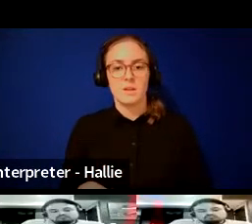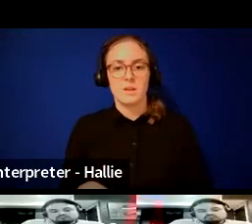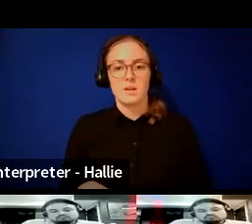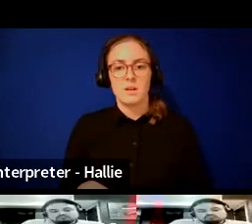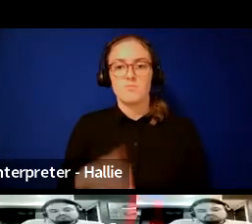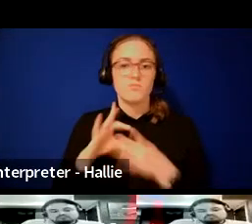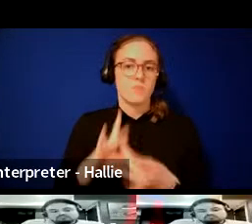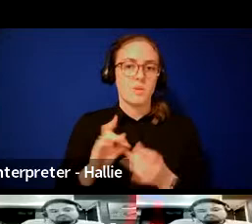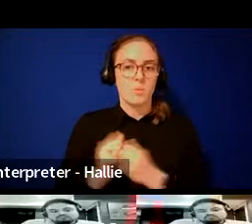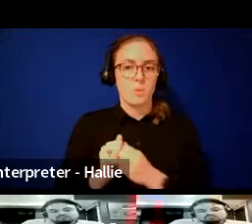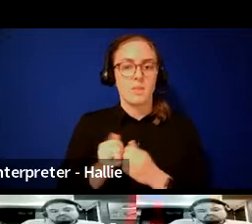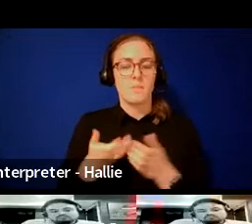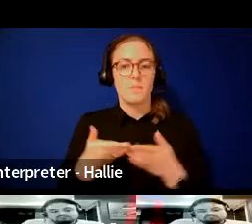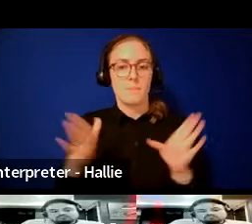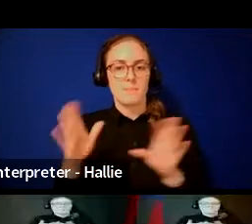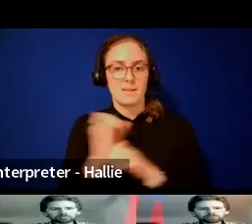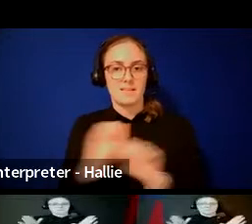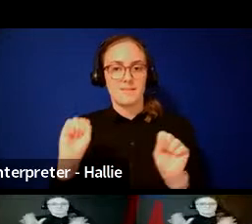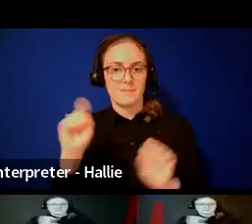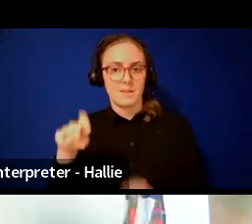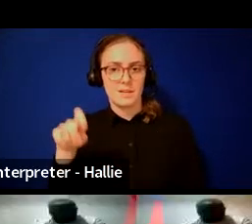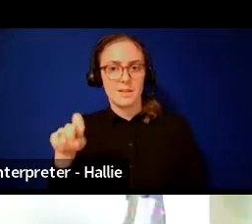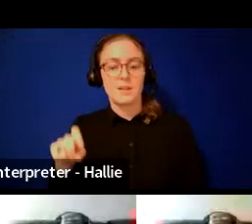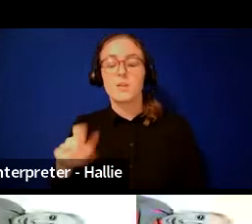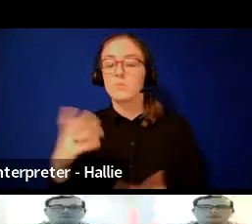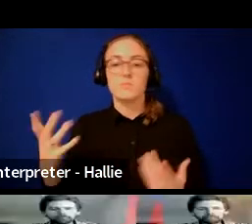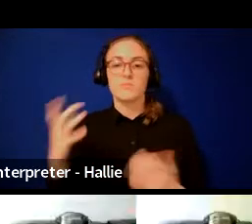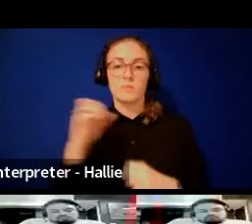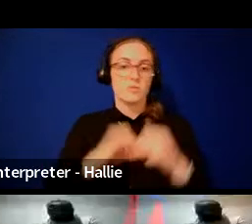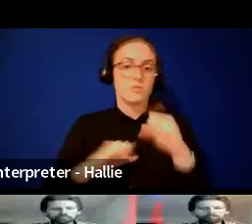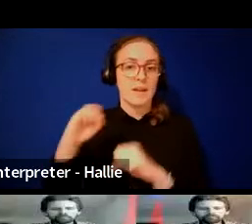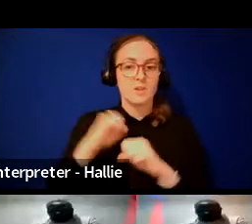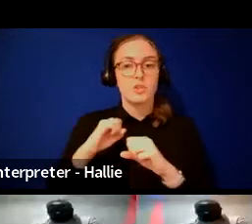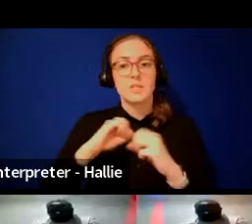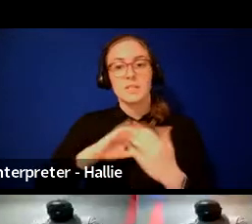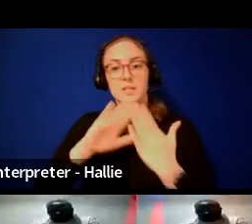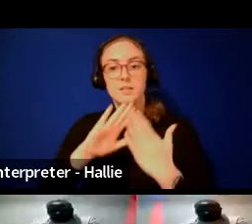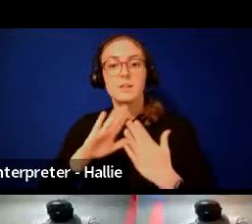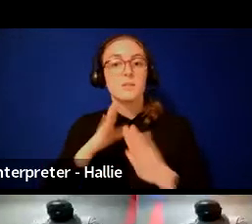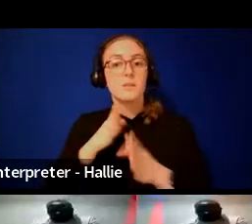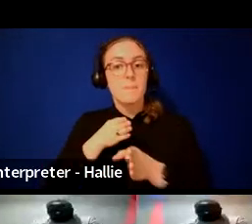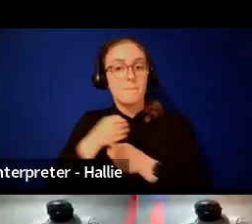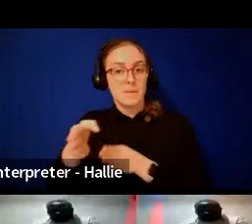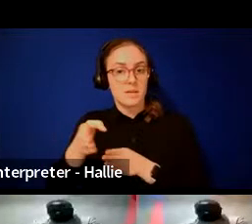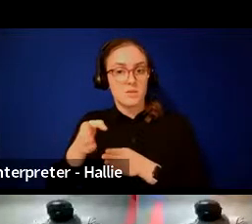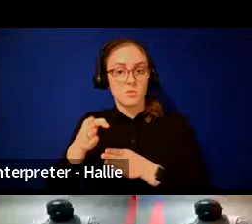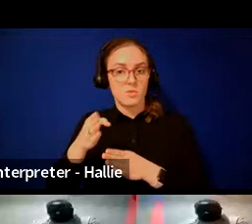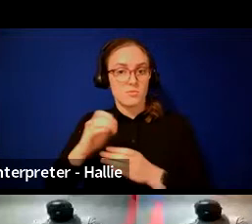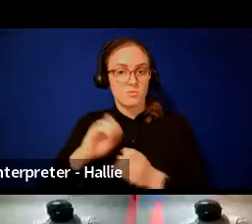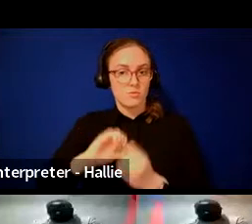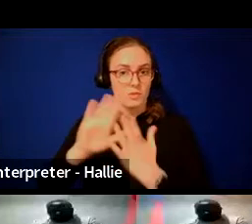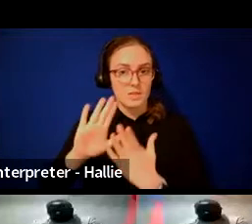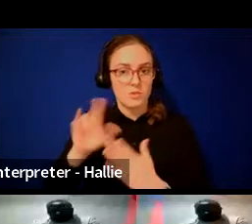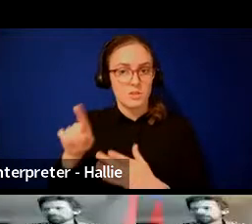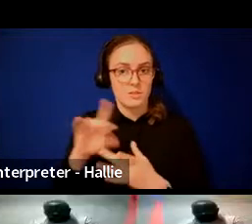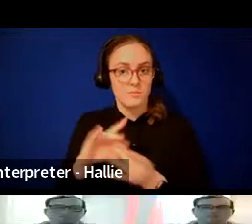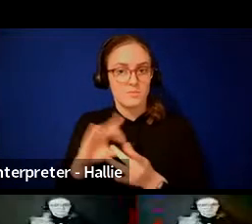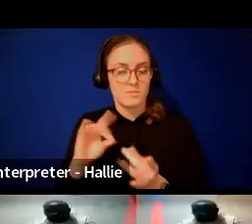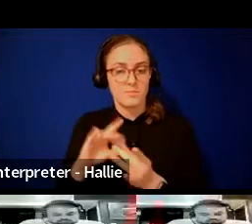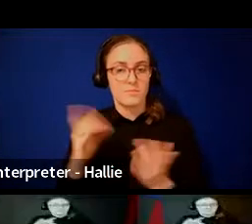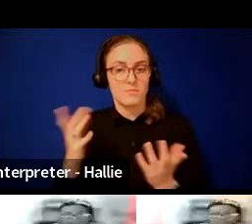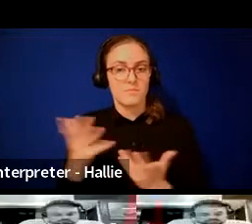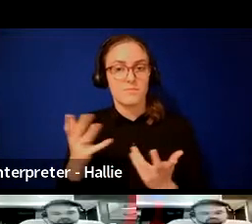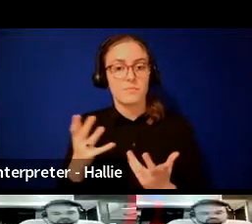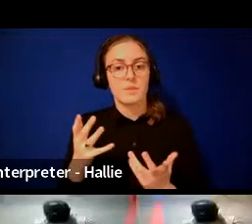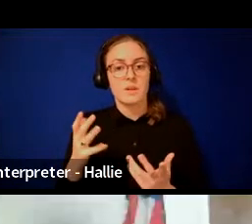needs. So this would be through strategies. The main strategies that he spoke of and was listed is